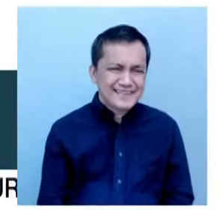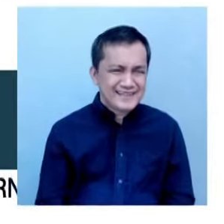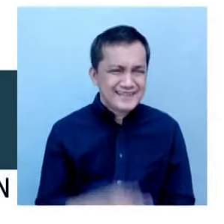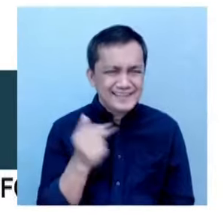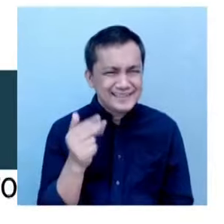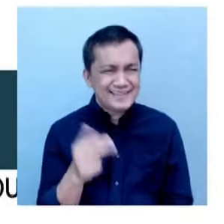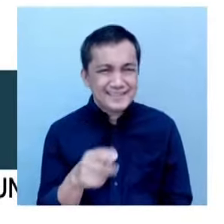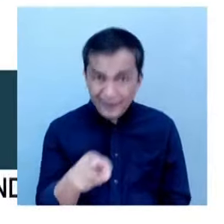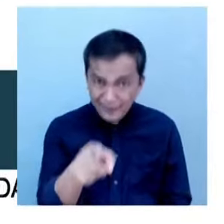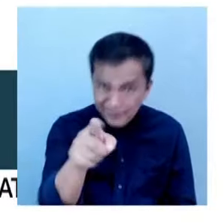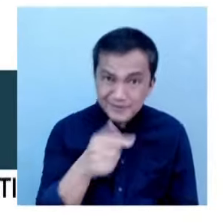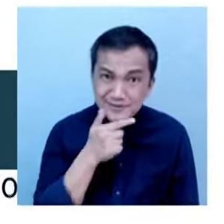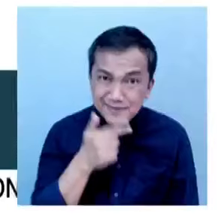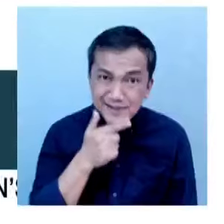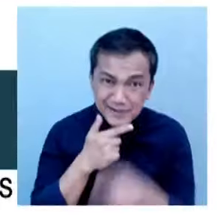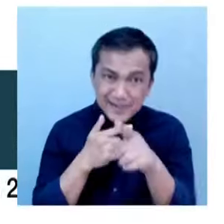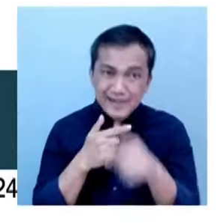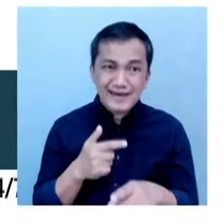it.